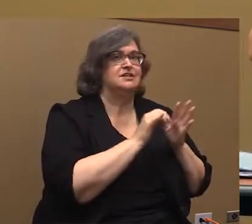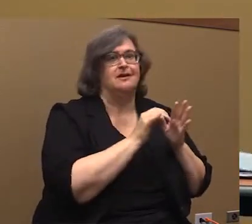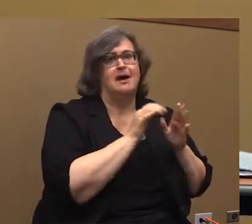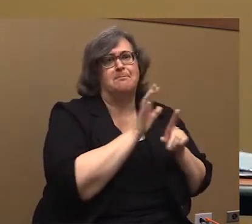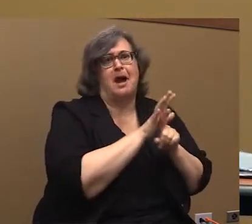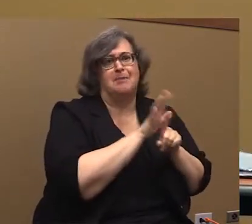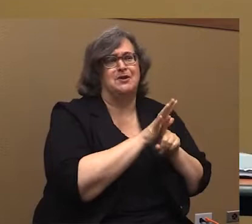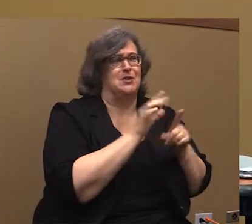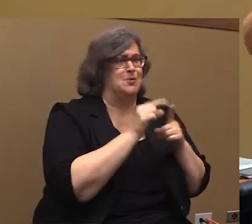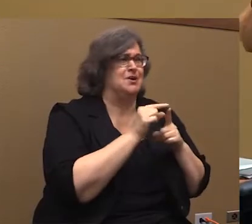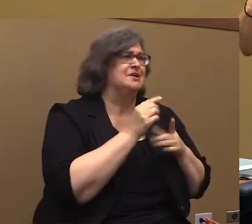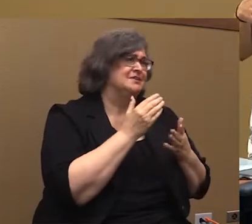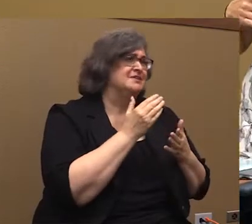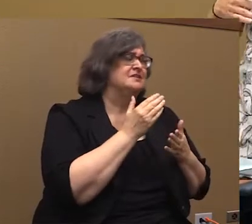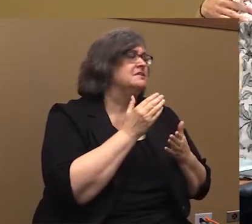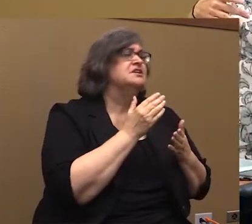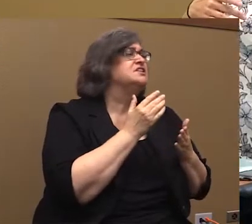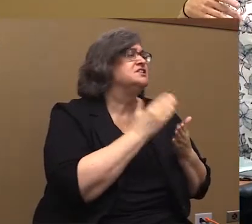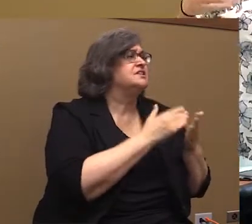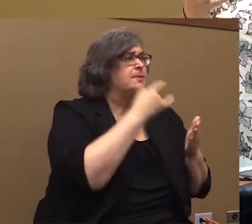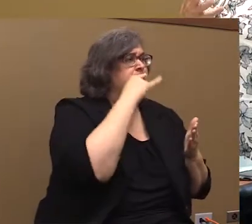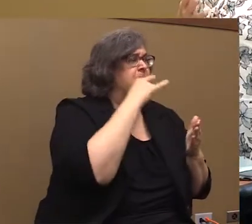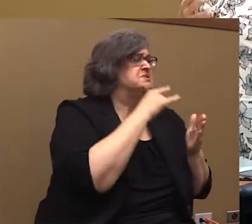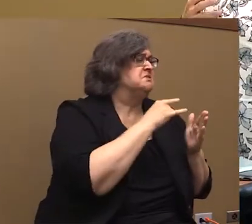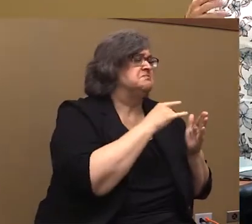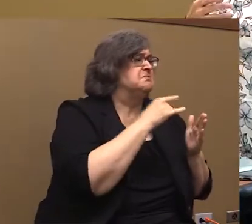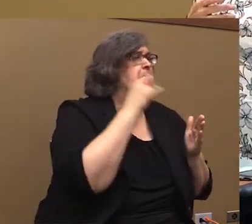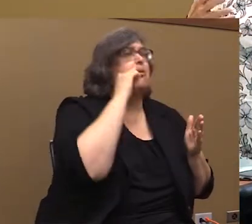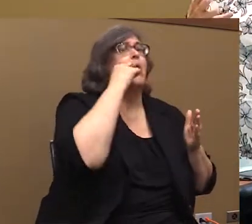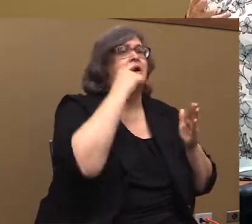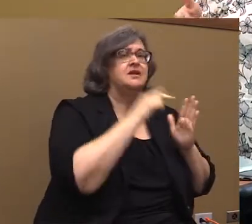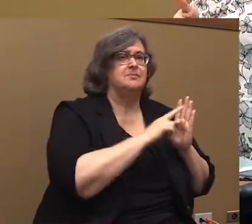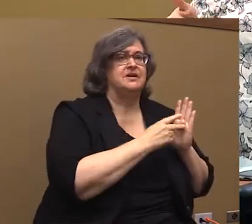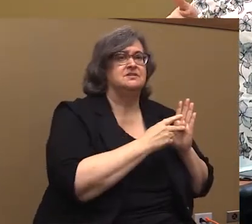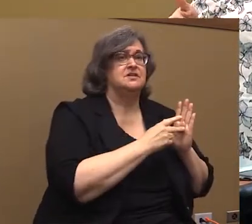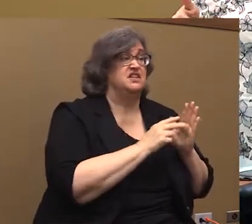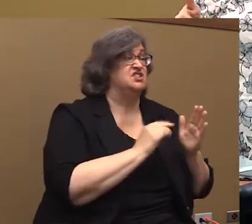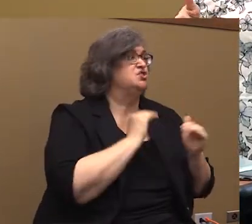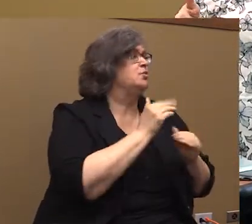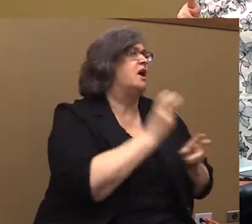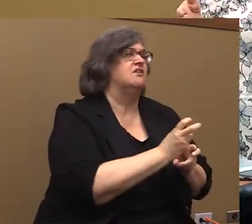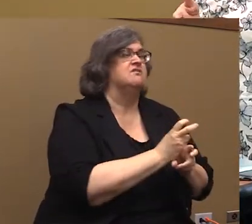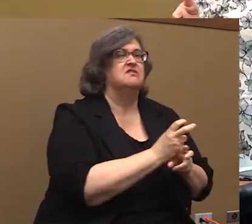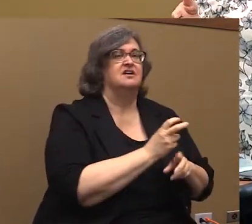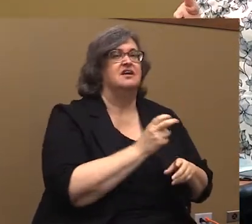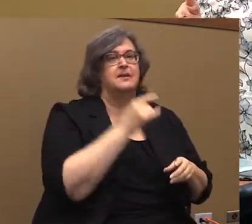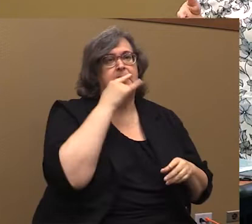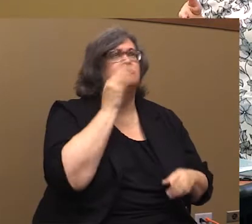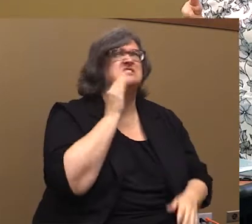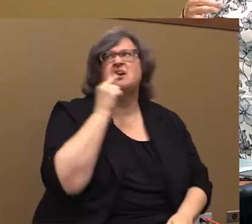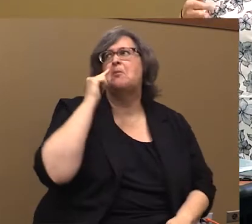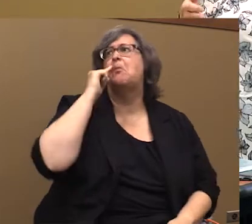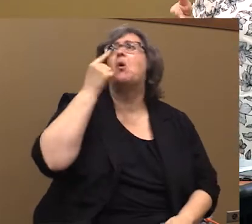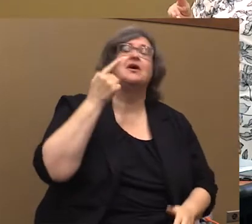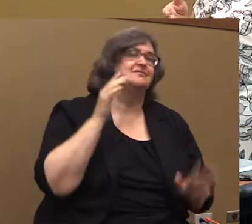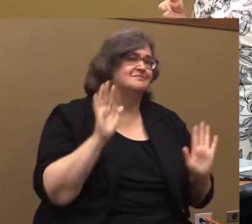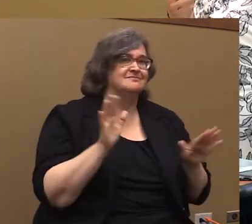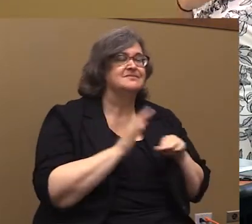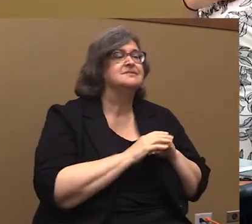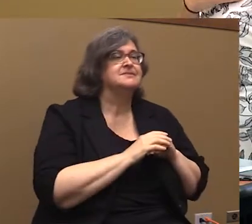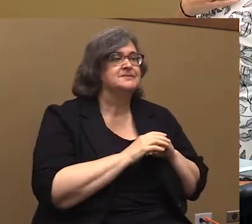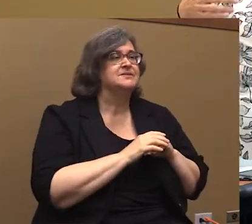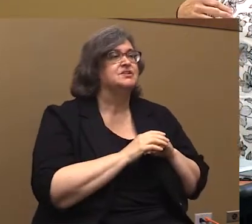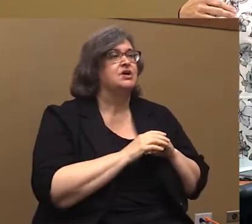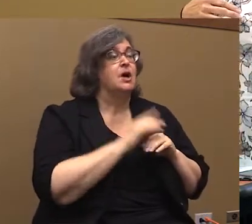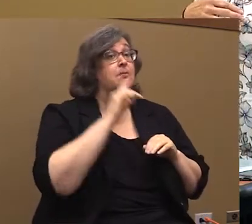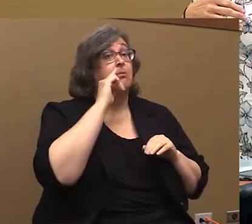different feelings like boring. That's a very popular word. With kids, sometimes boring means,